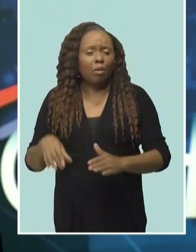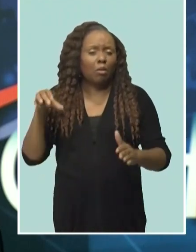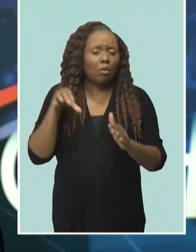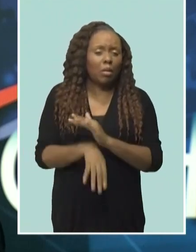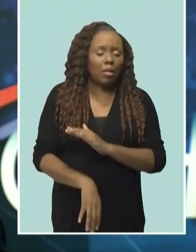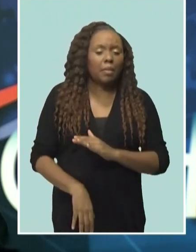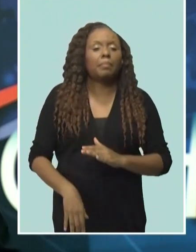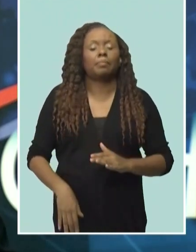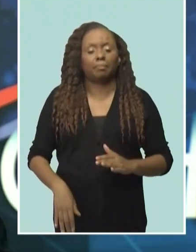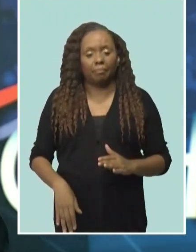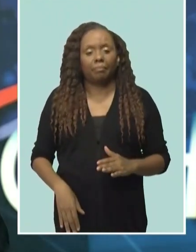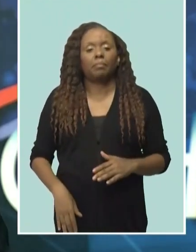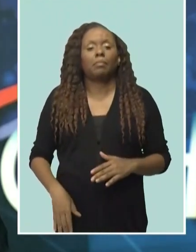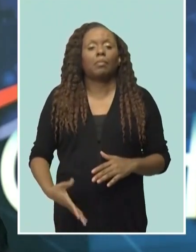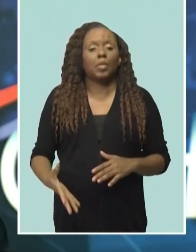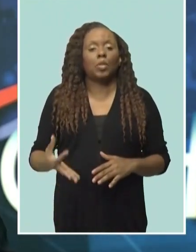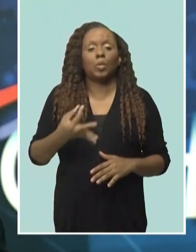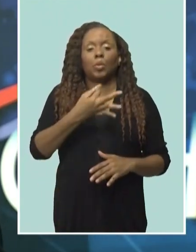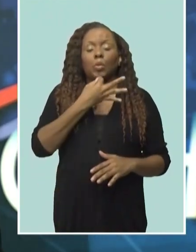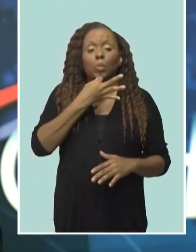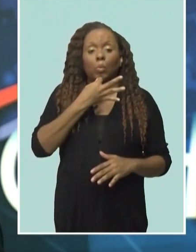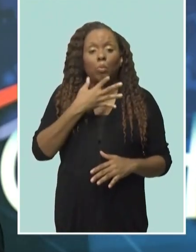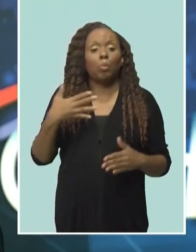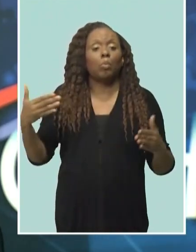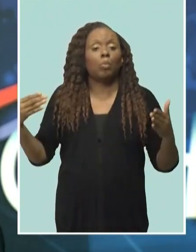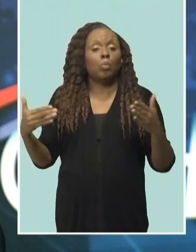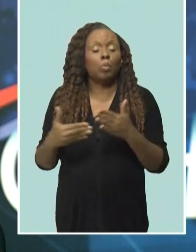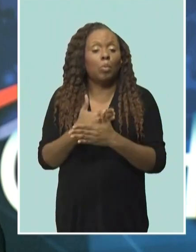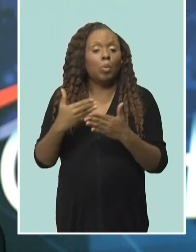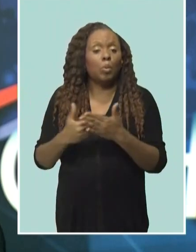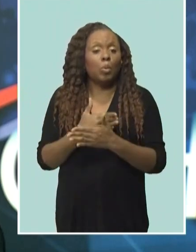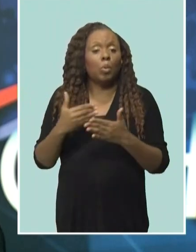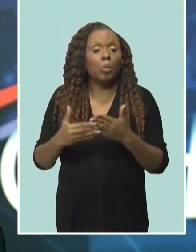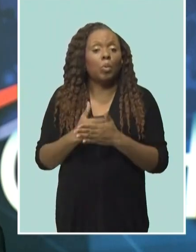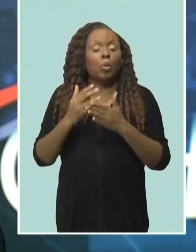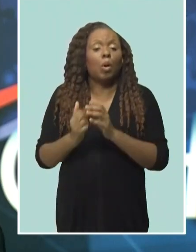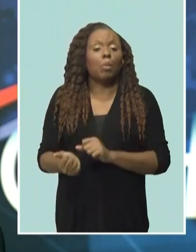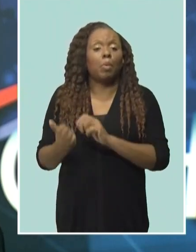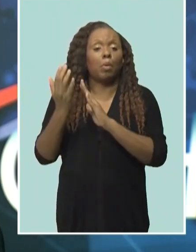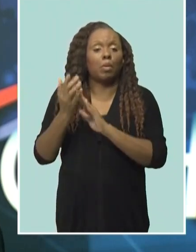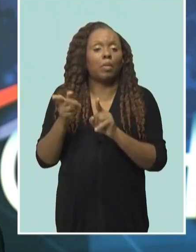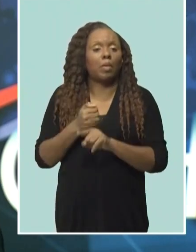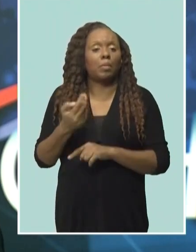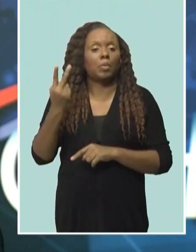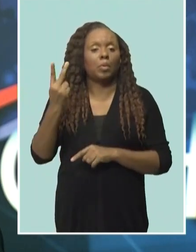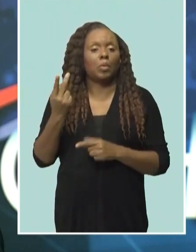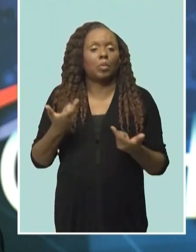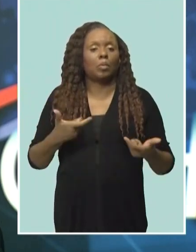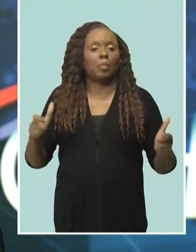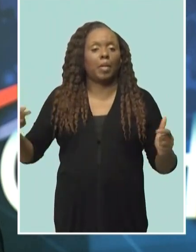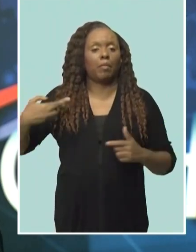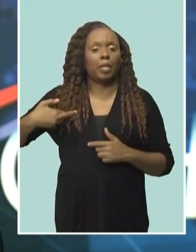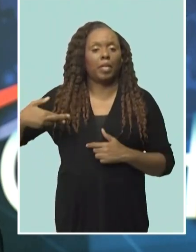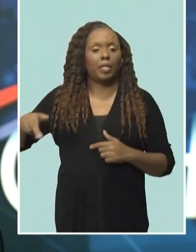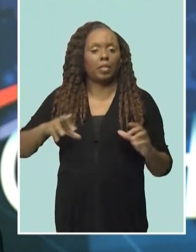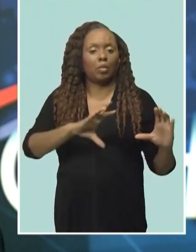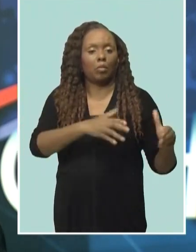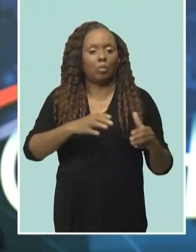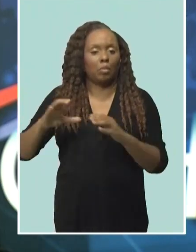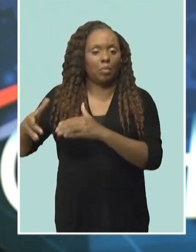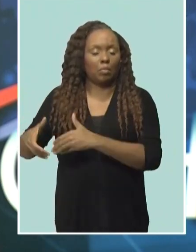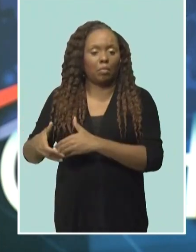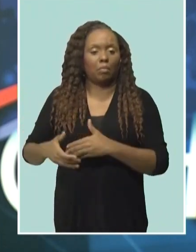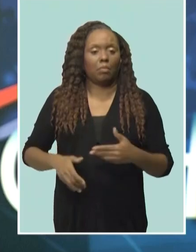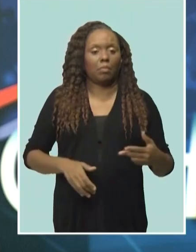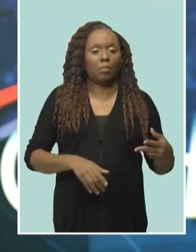some new and intensified approaches from two of the largest local religious denominations. Anglican and Catholic church